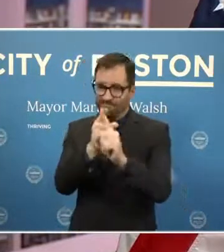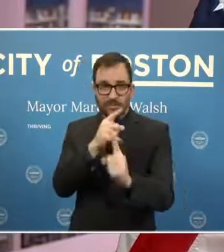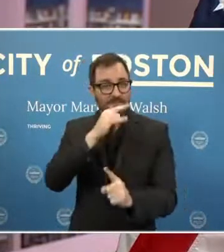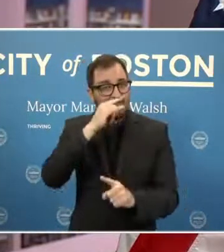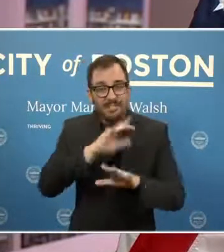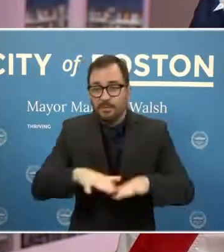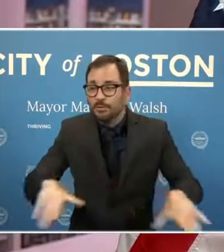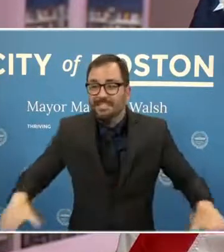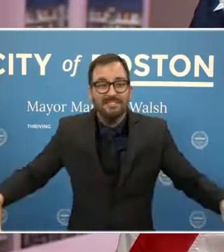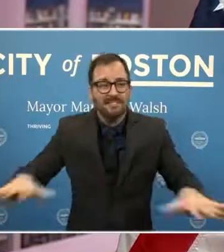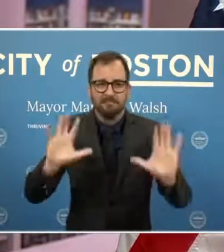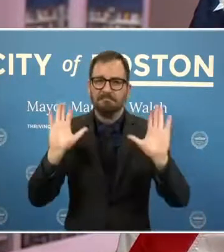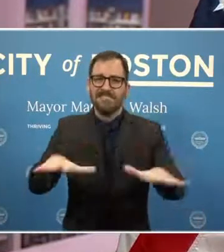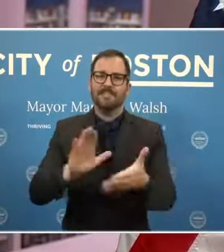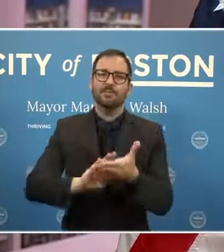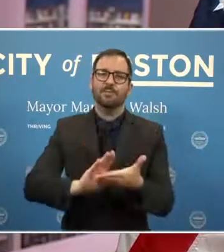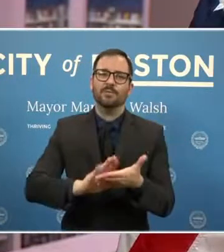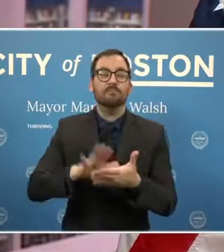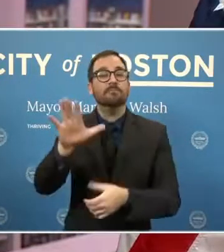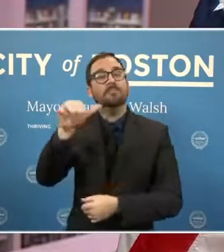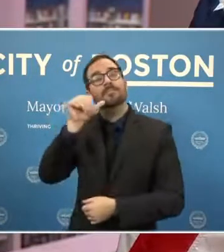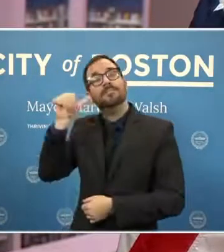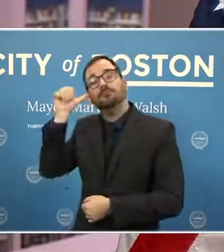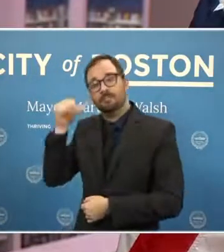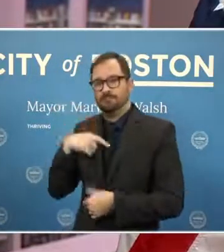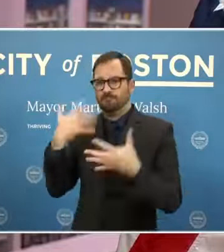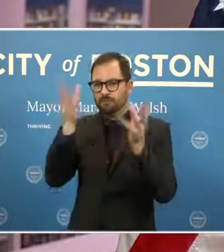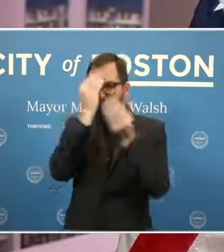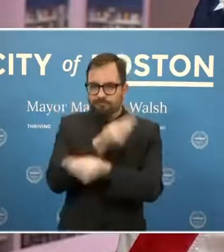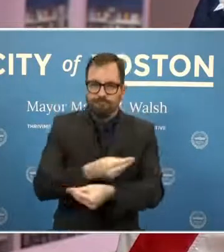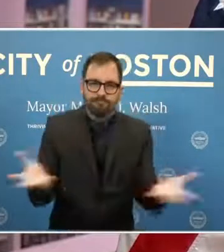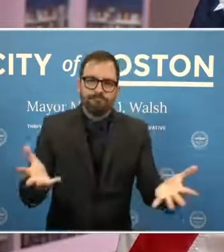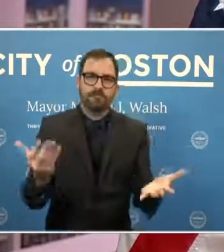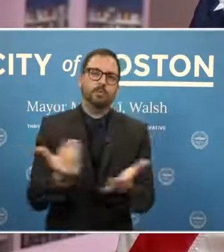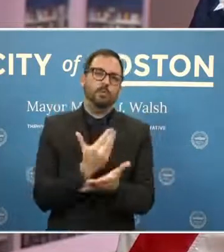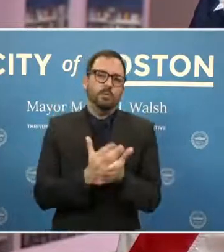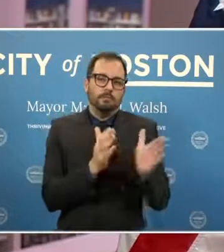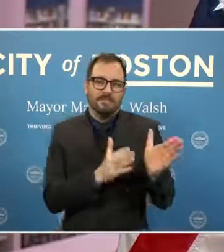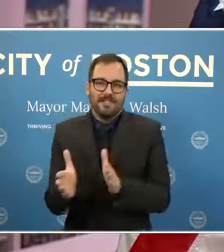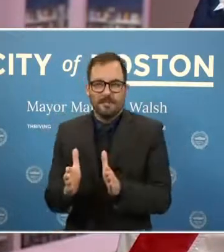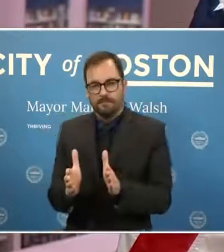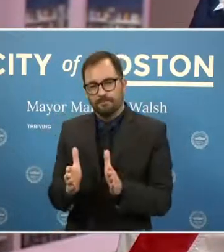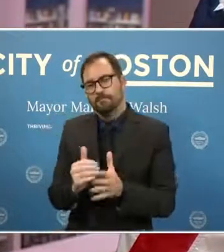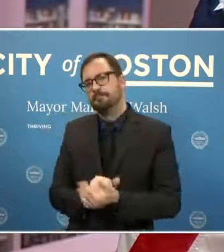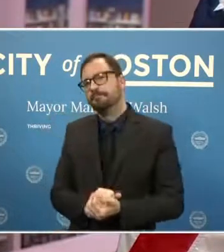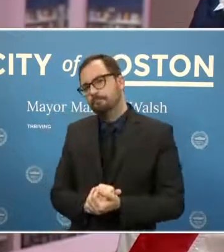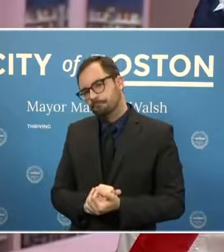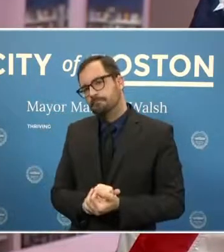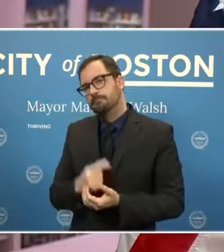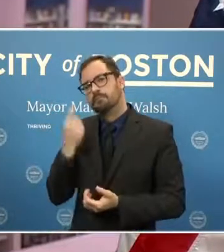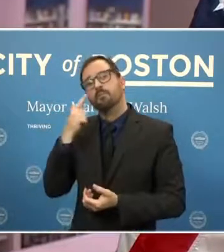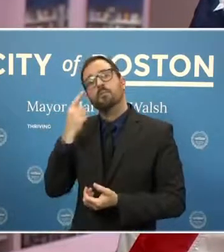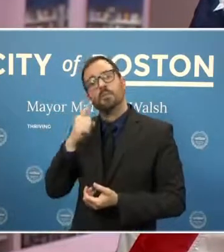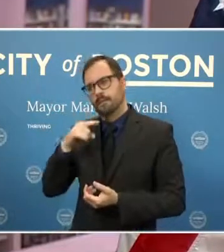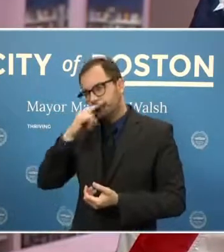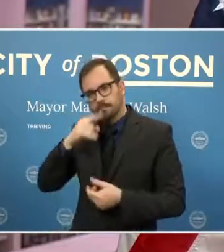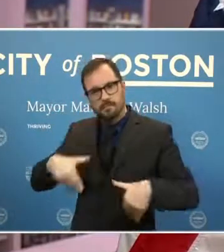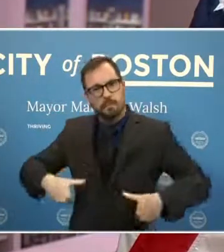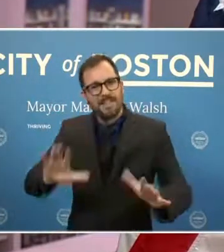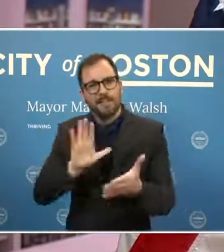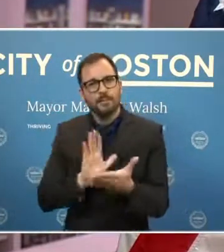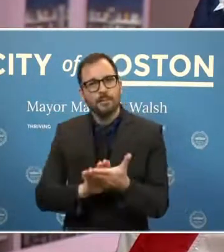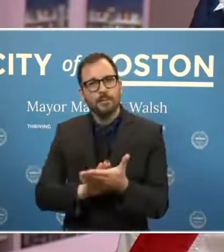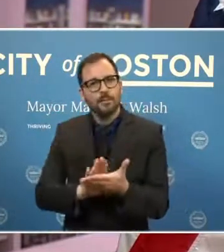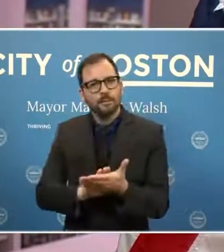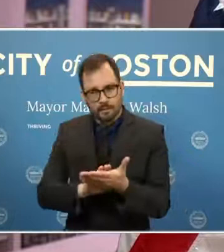all remaining schools for hybrid and in-person learning. I want to thank our superintendent and the teachers for working together. I